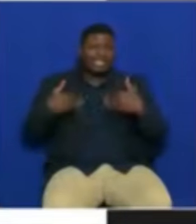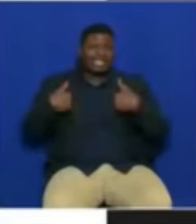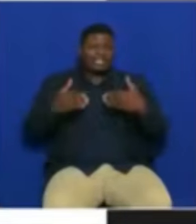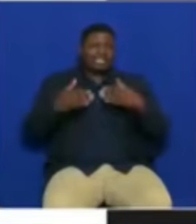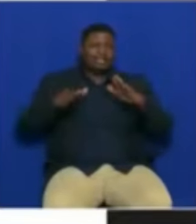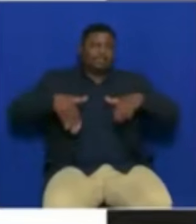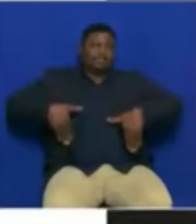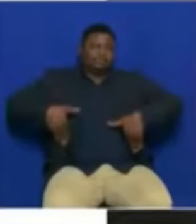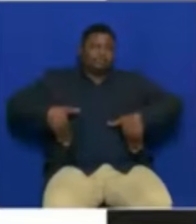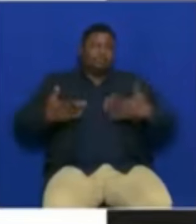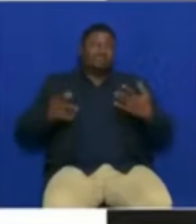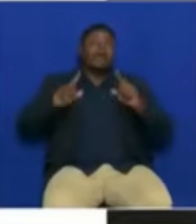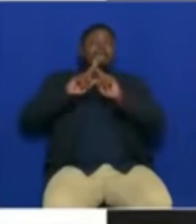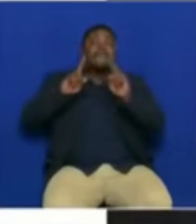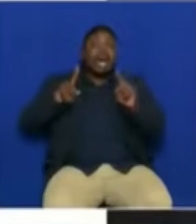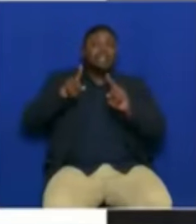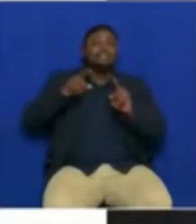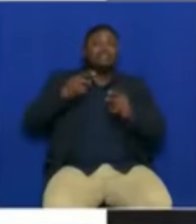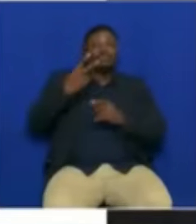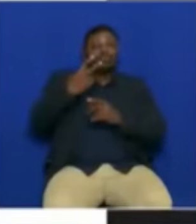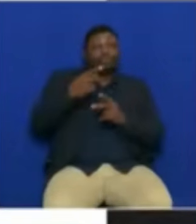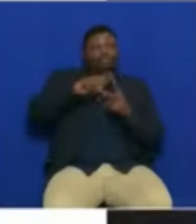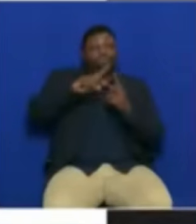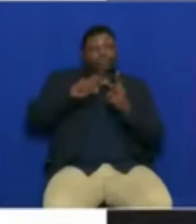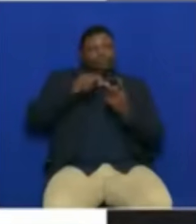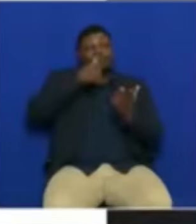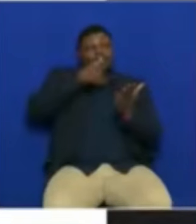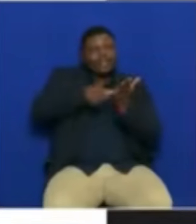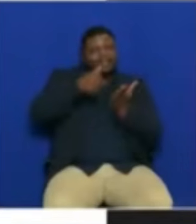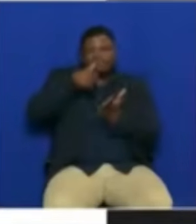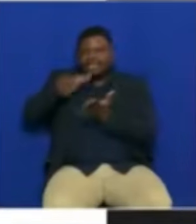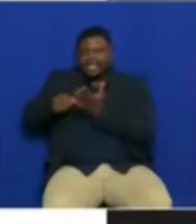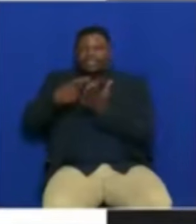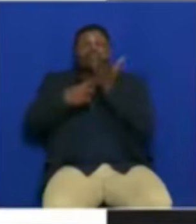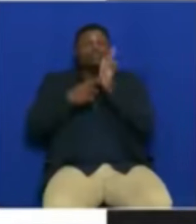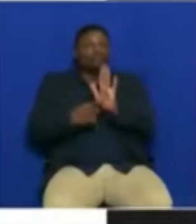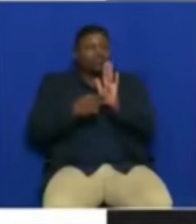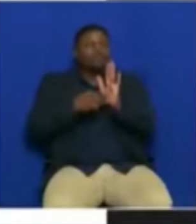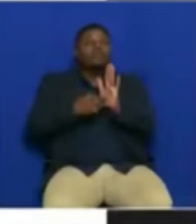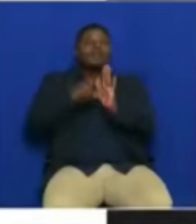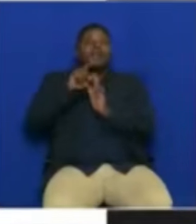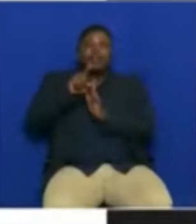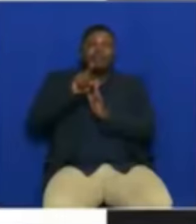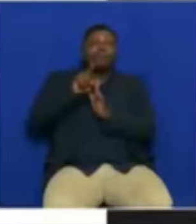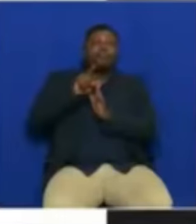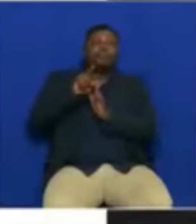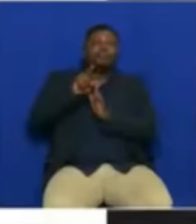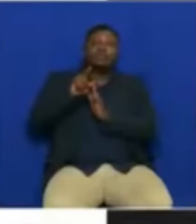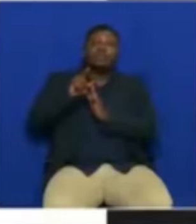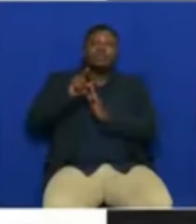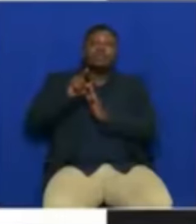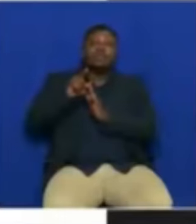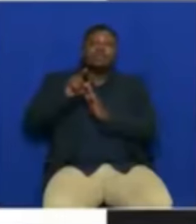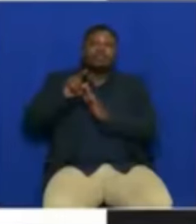That the application form has been done on the e-vetting system. Yes. When it was not. So what's the advantage to